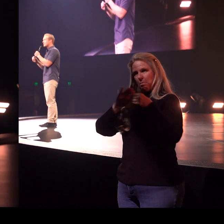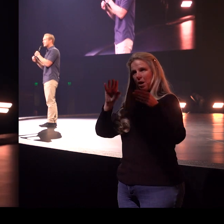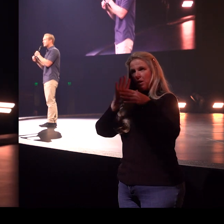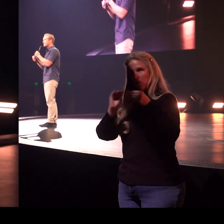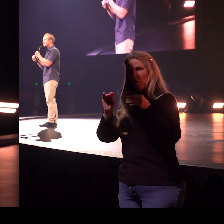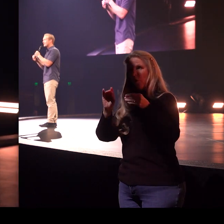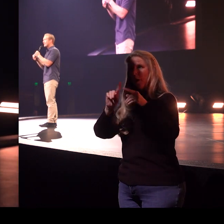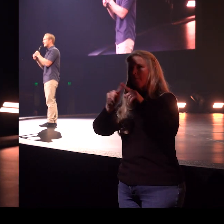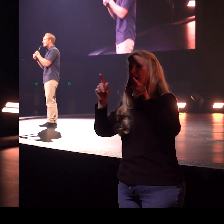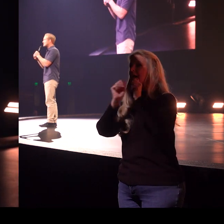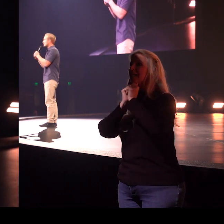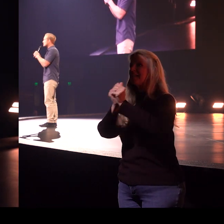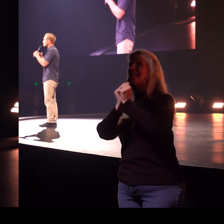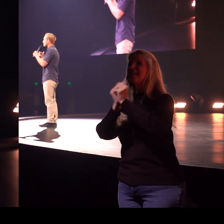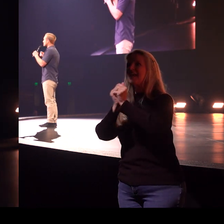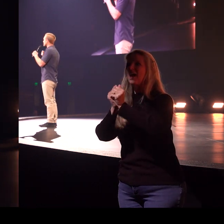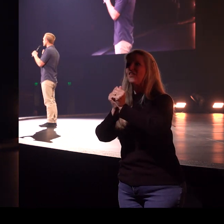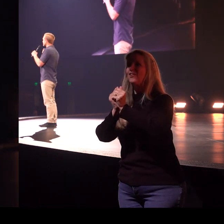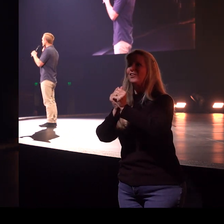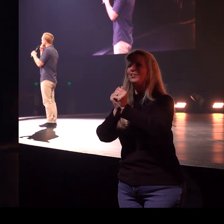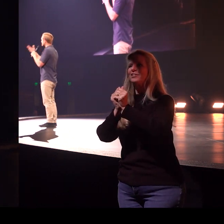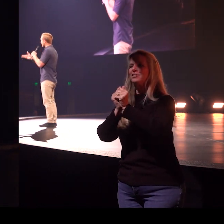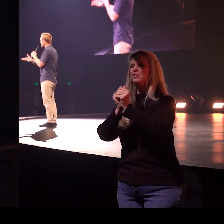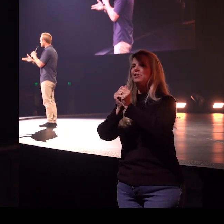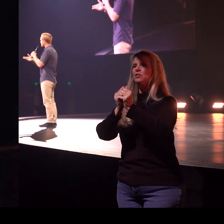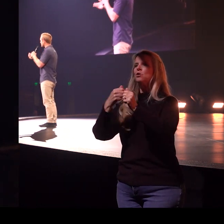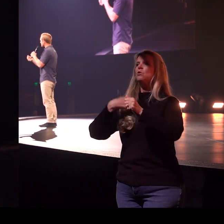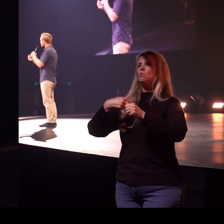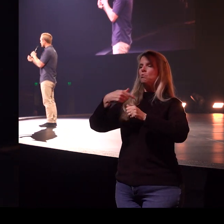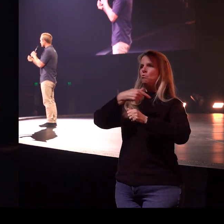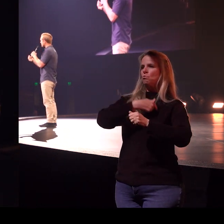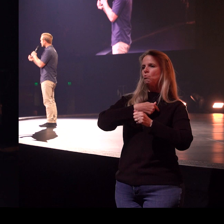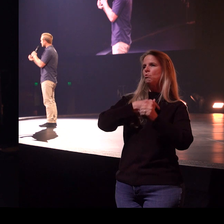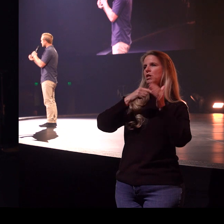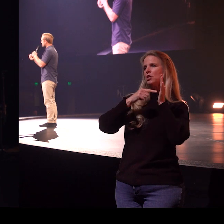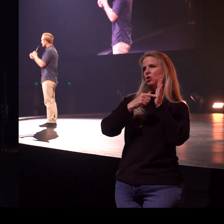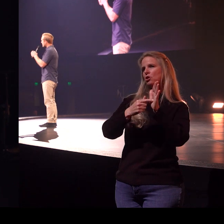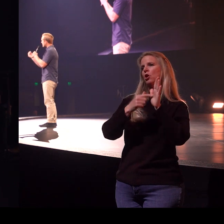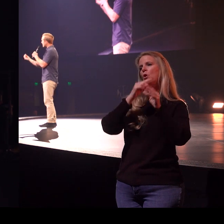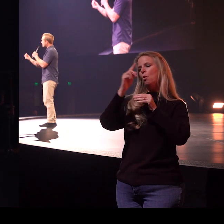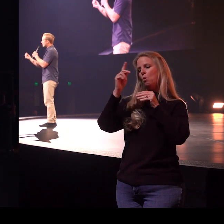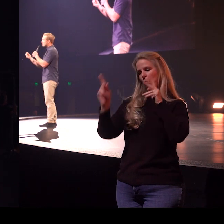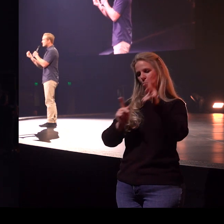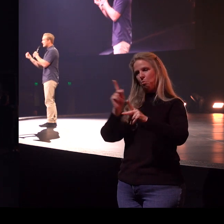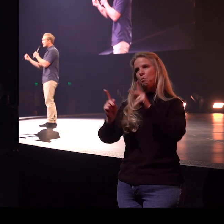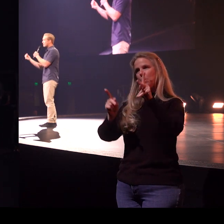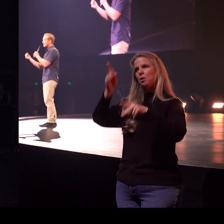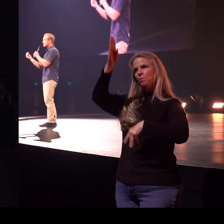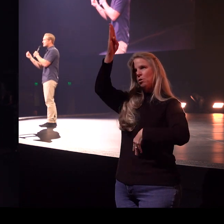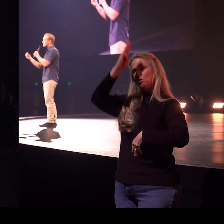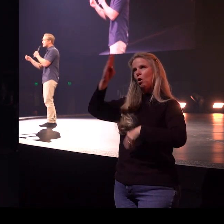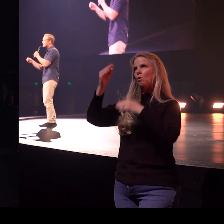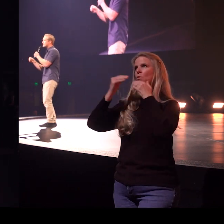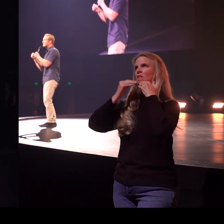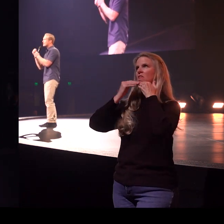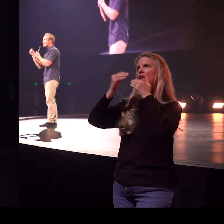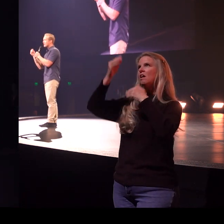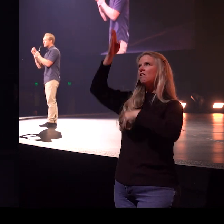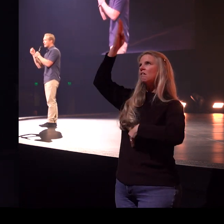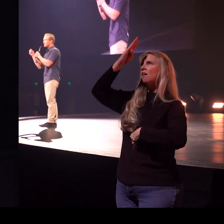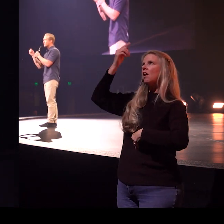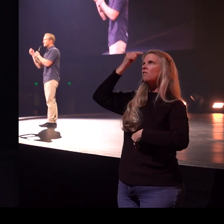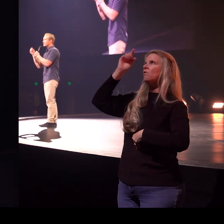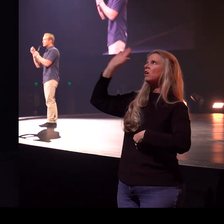earth. And so I just want you to take some time while you take those elements. Thank God for his sacrifice. And then begin to